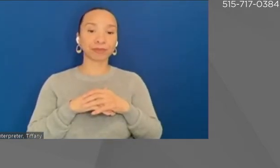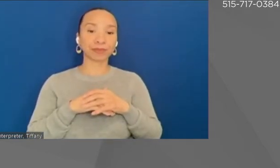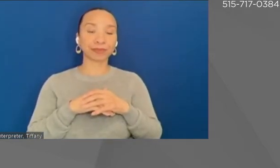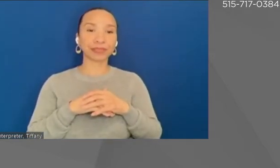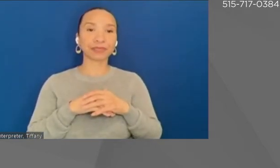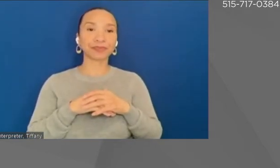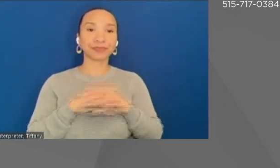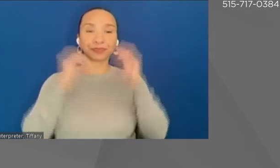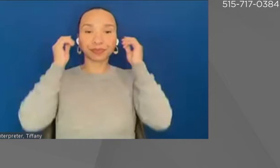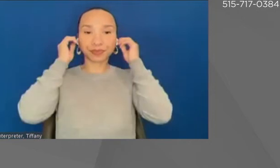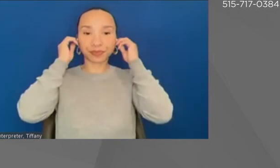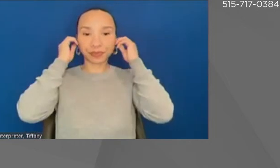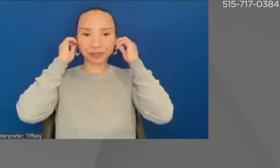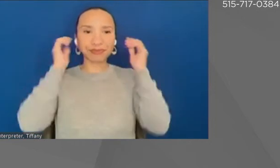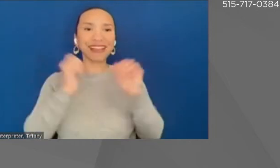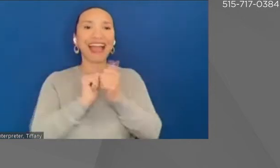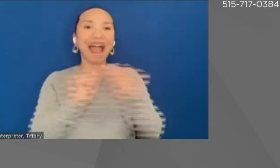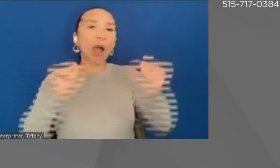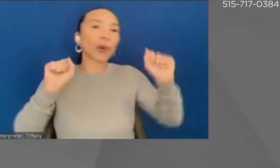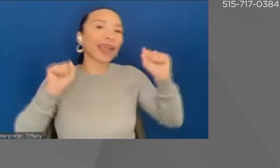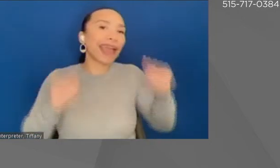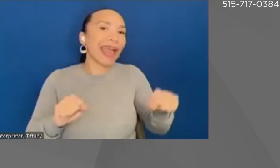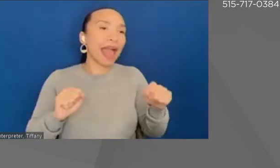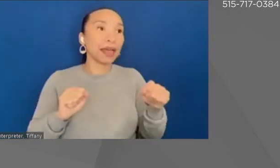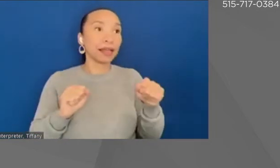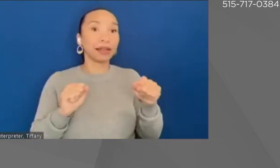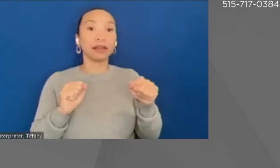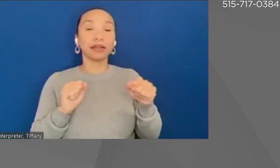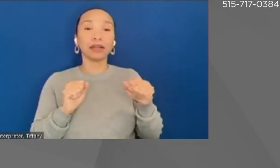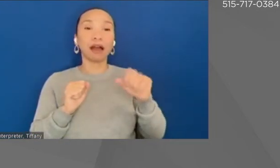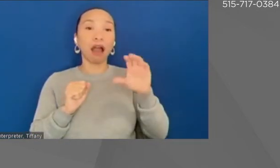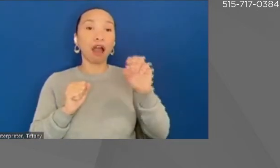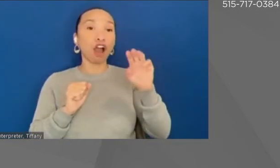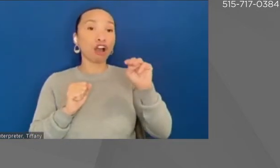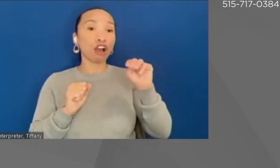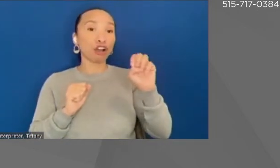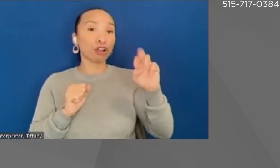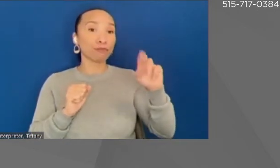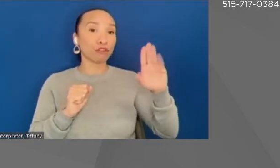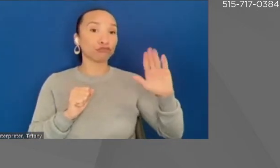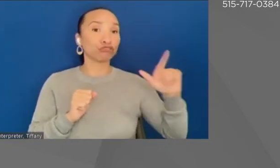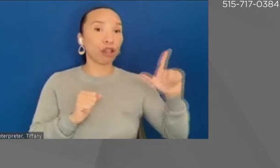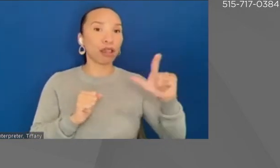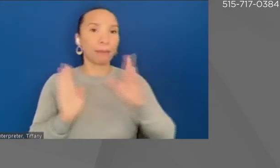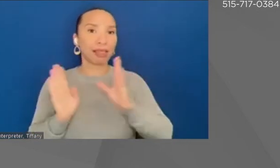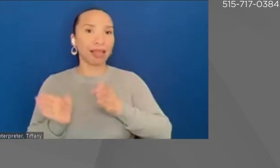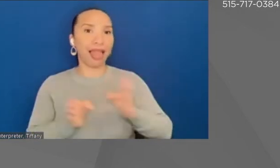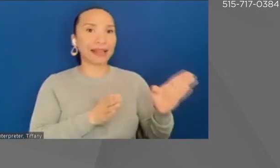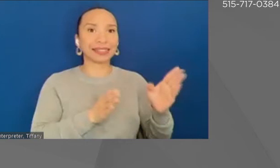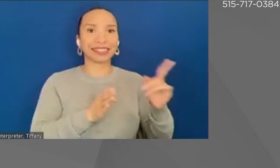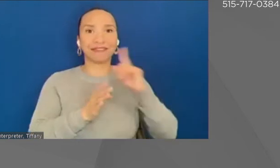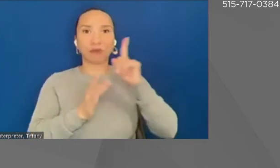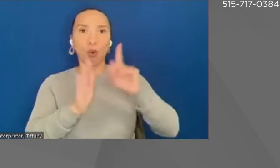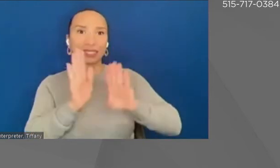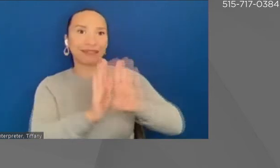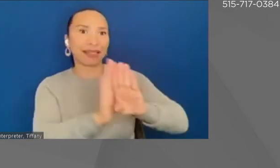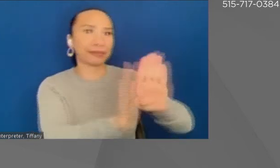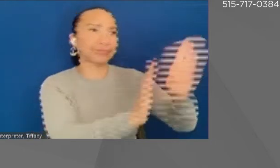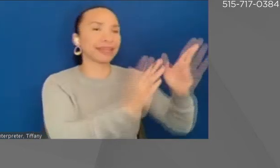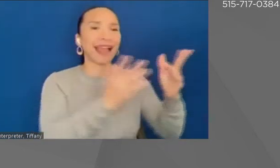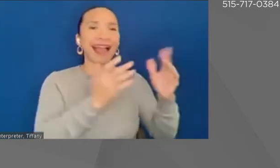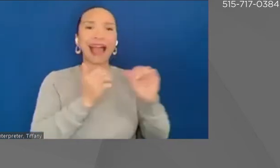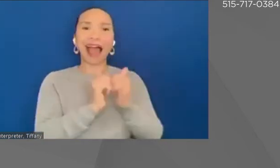such interventions as the ones we've discussed, given that they are likely have more turnover than plans like Medicaid or